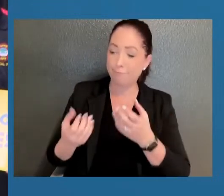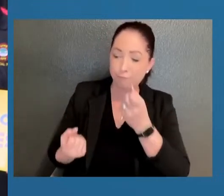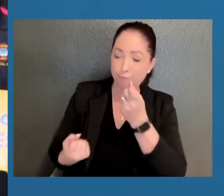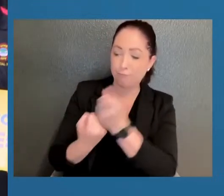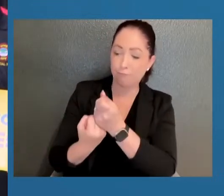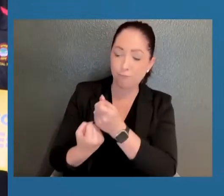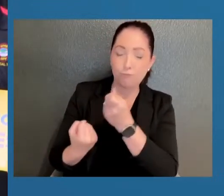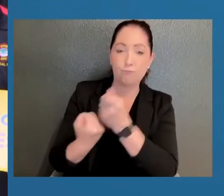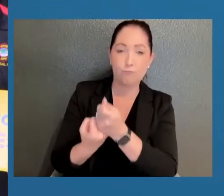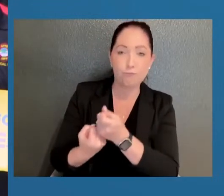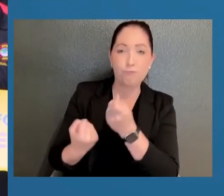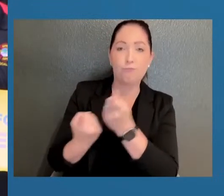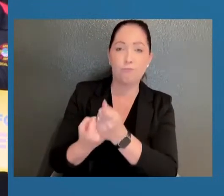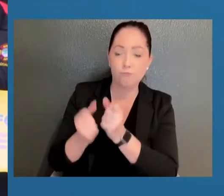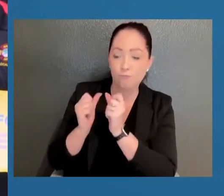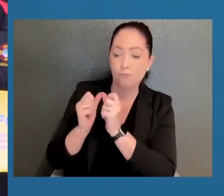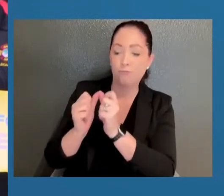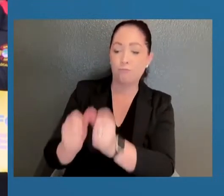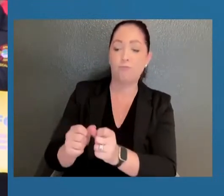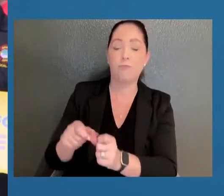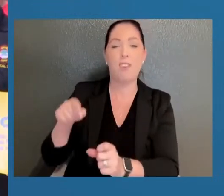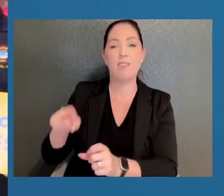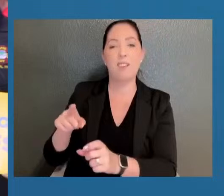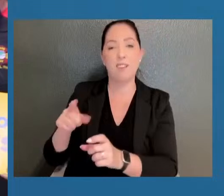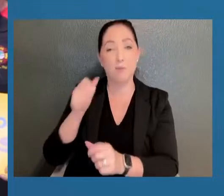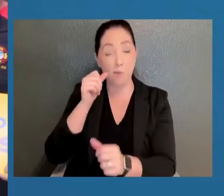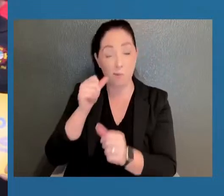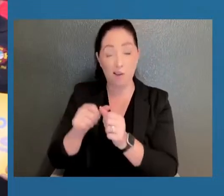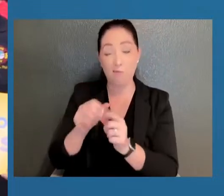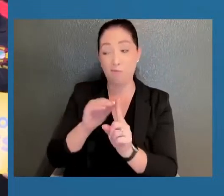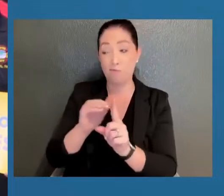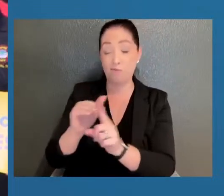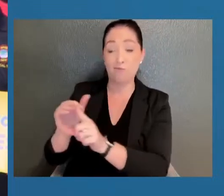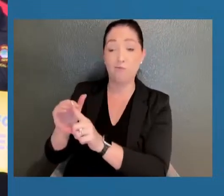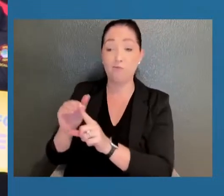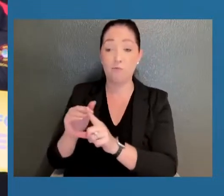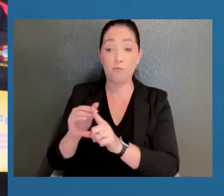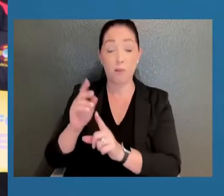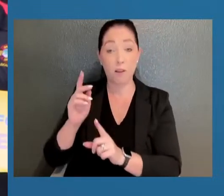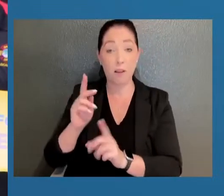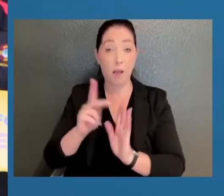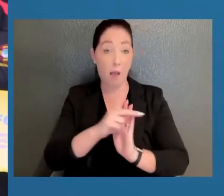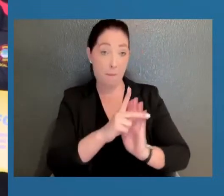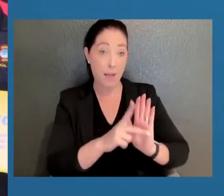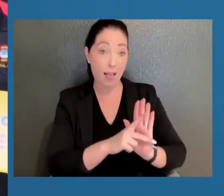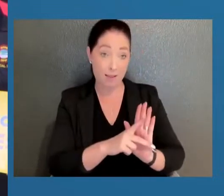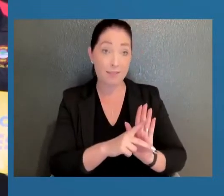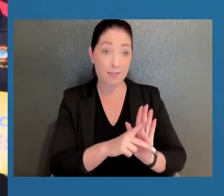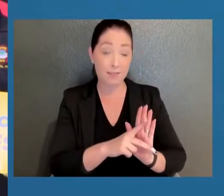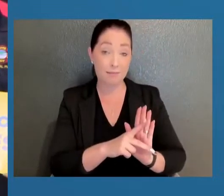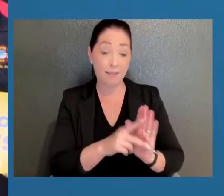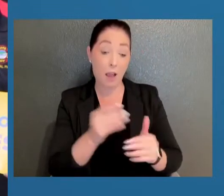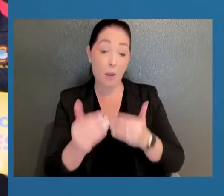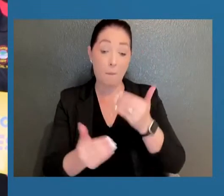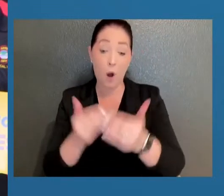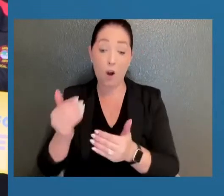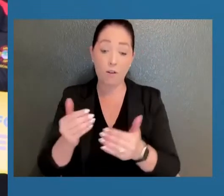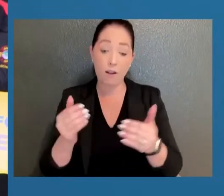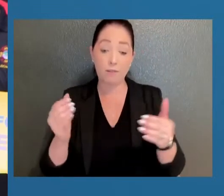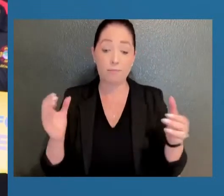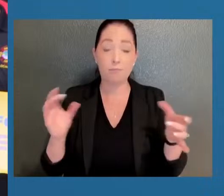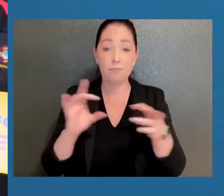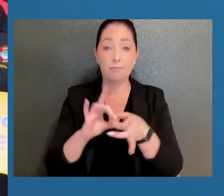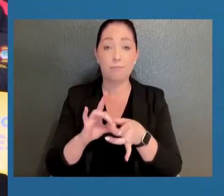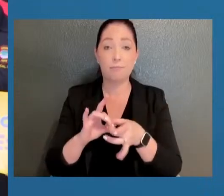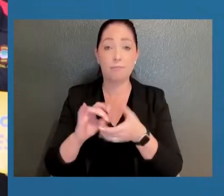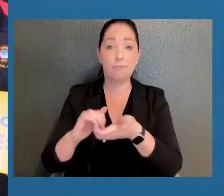powerful reminder that policy, with all my legislative friends, and progress must go together, hand